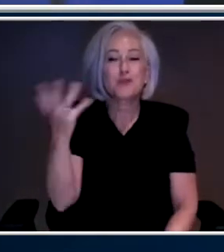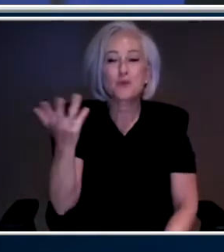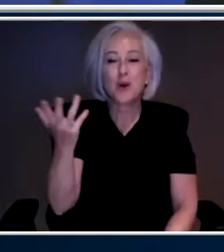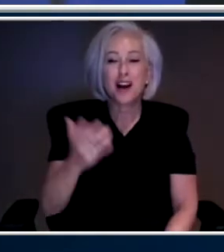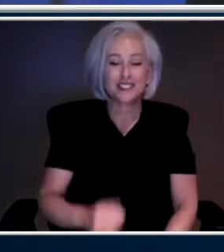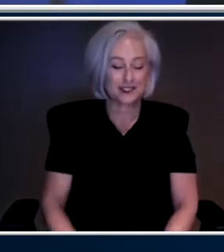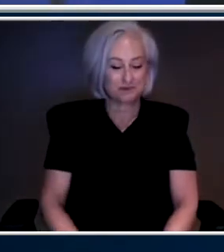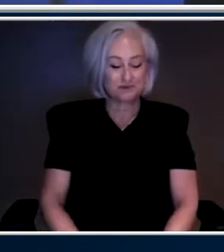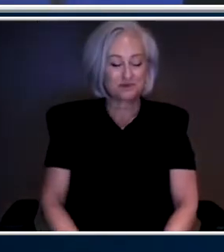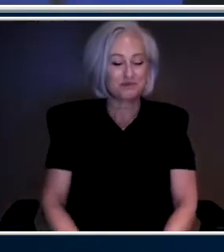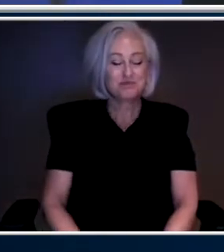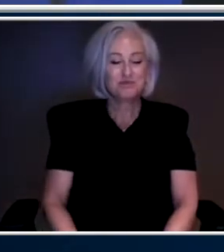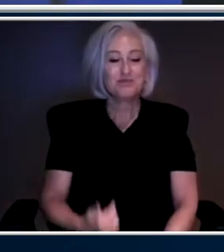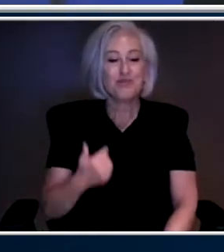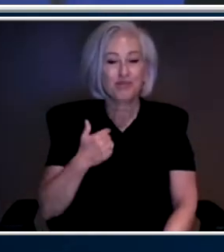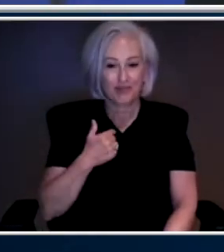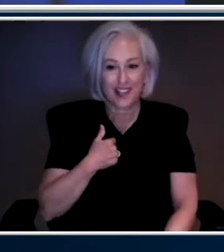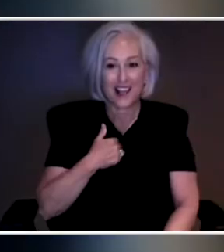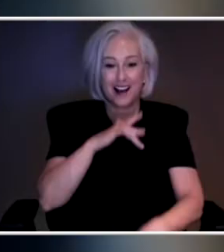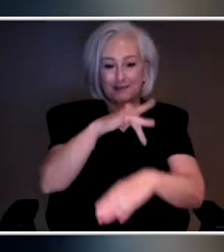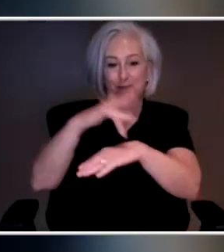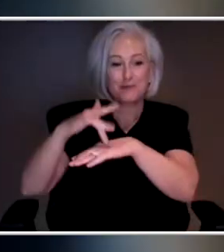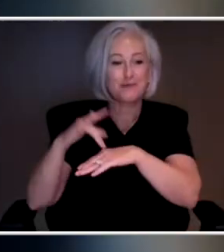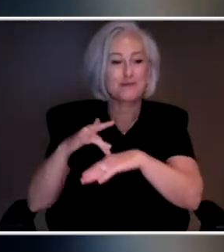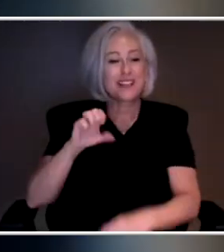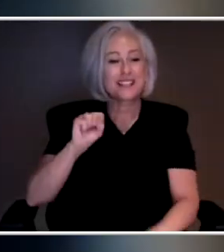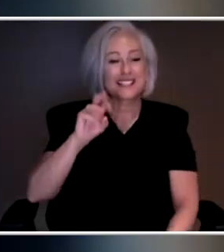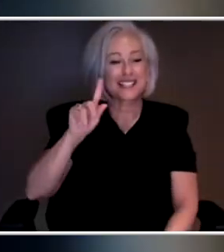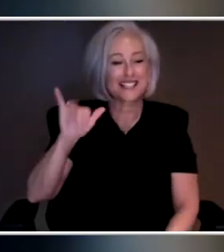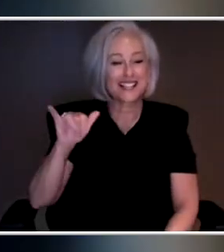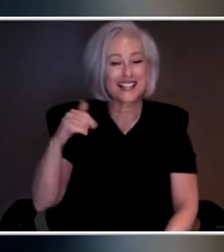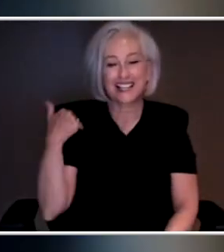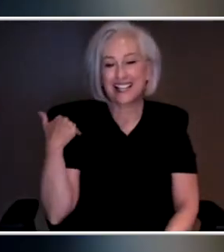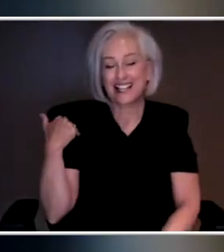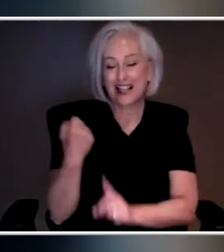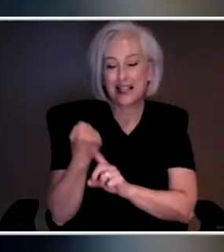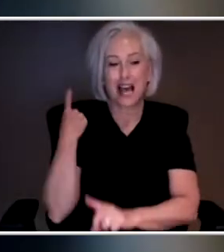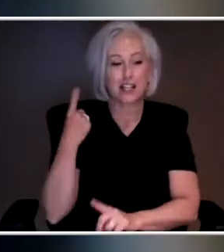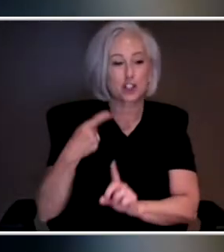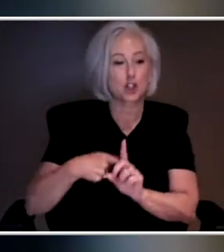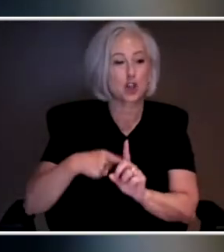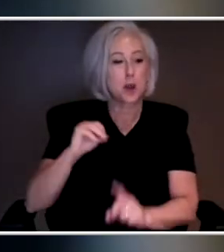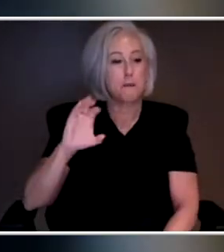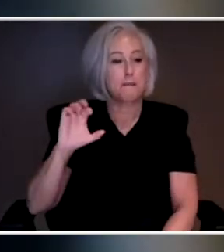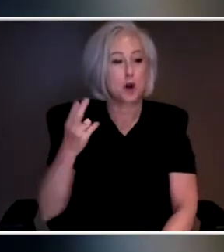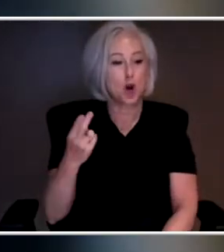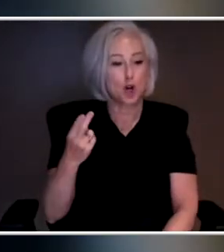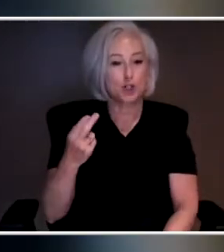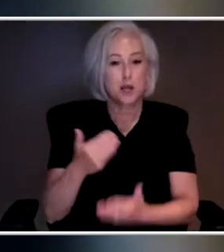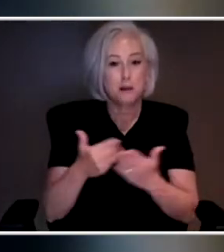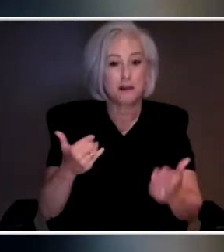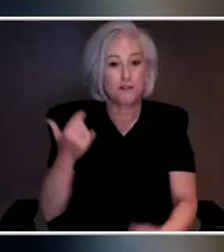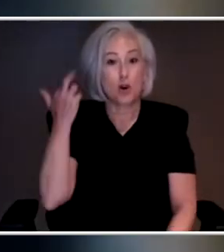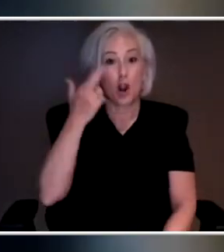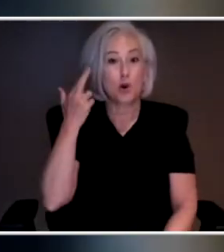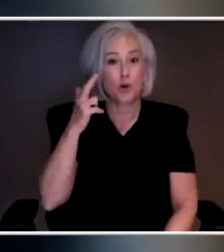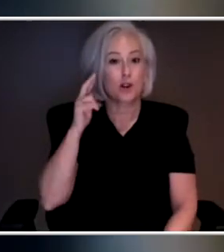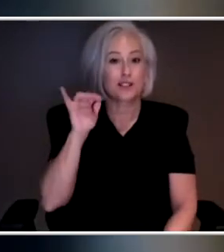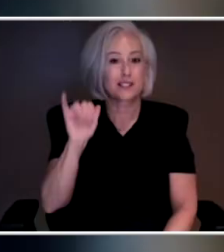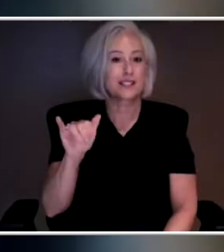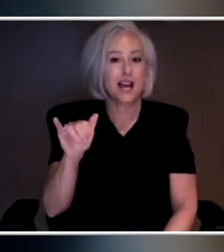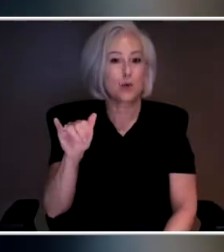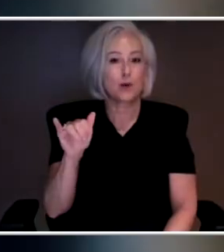Oh, I managed to hit Sicily in March of last year before I realized it's like the big thing in travel right